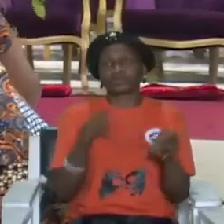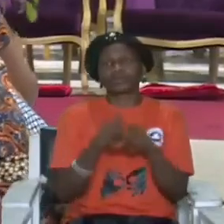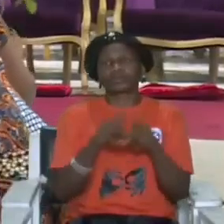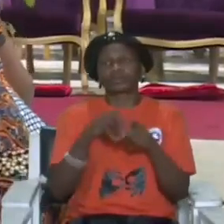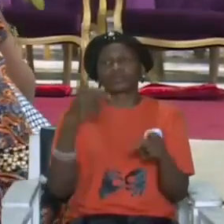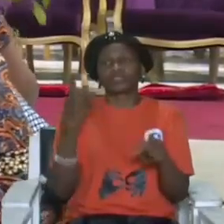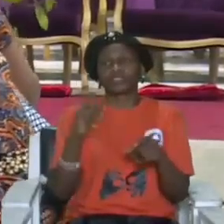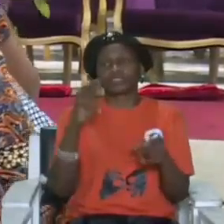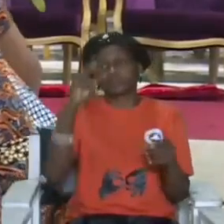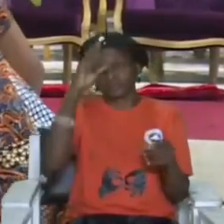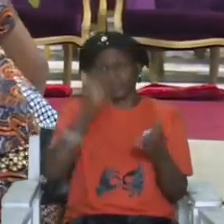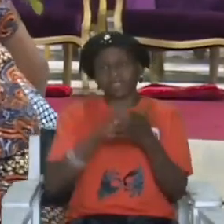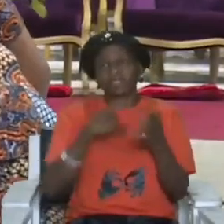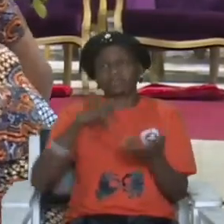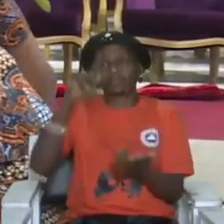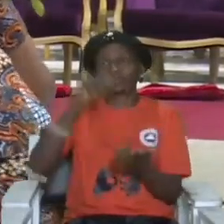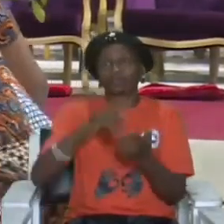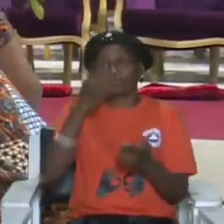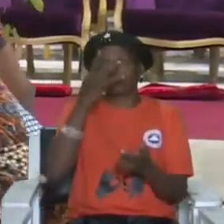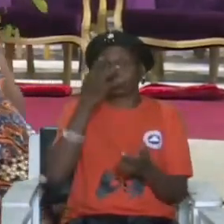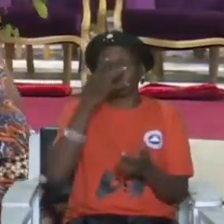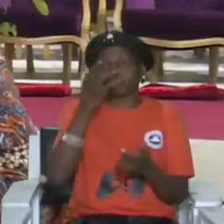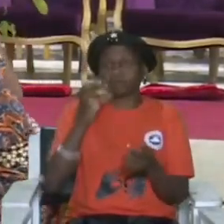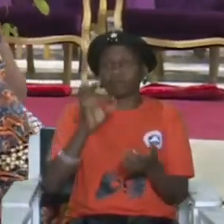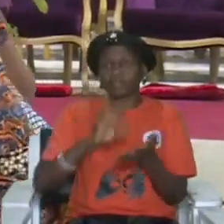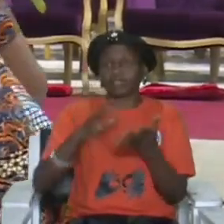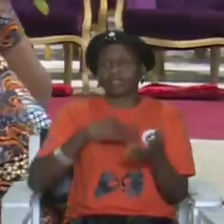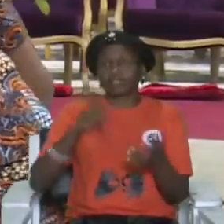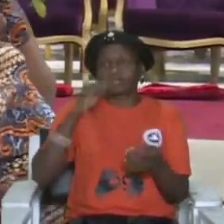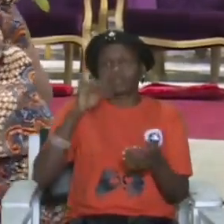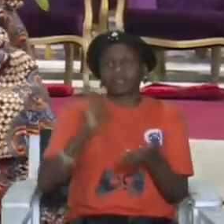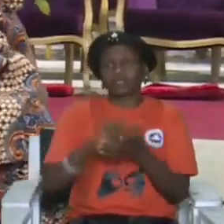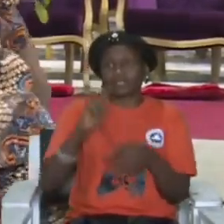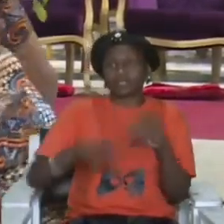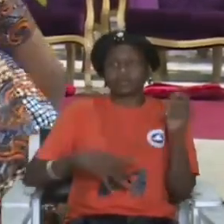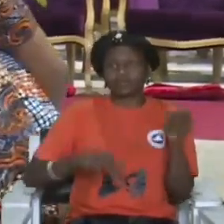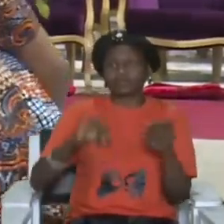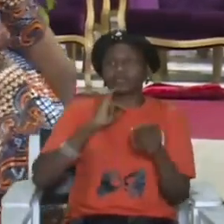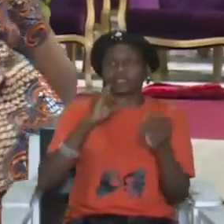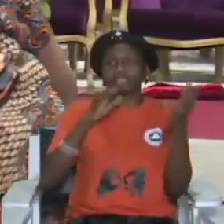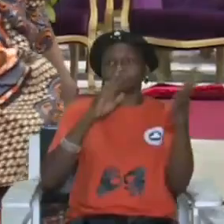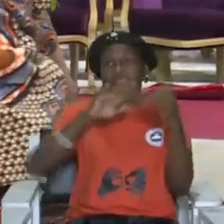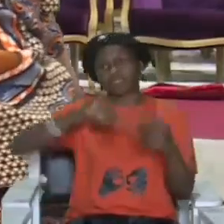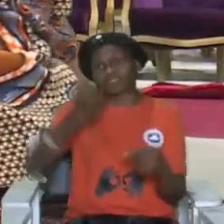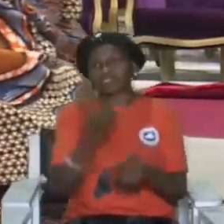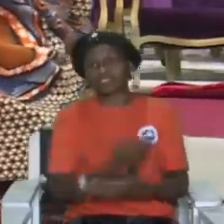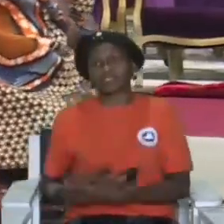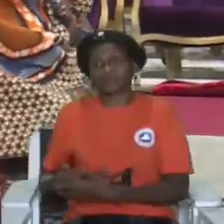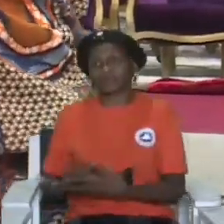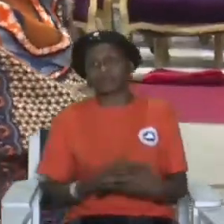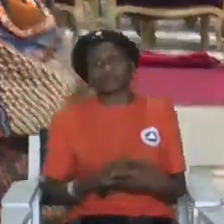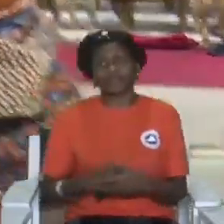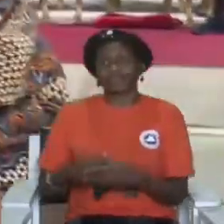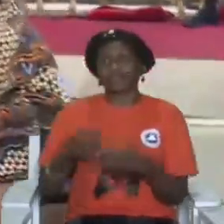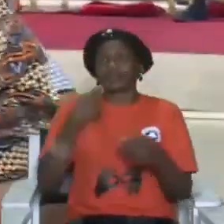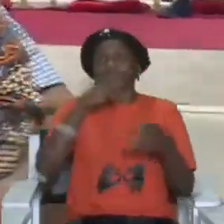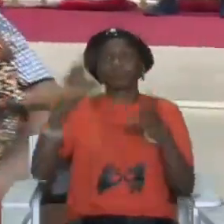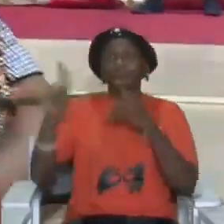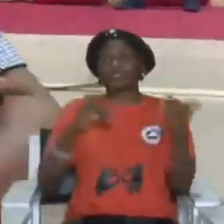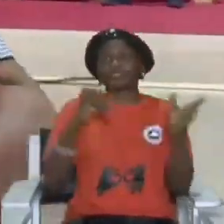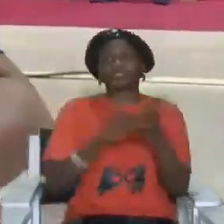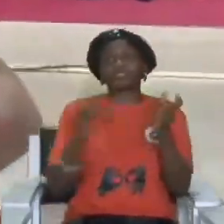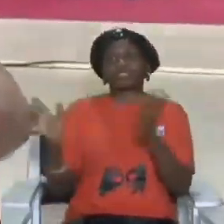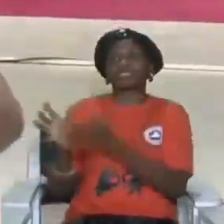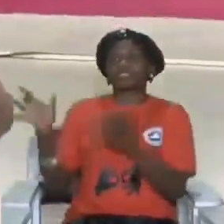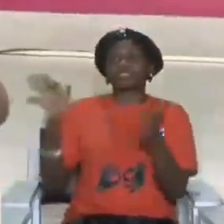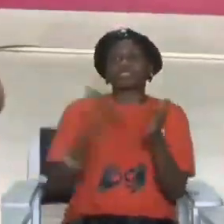the man that has low sperm count and the woman that cannot ovulate is expecting another baby. Who did